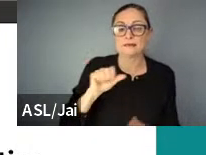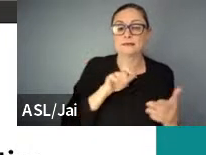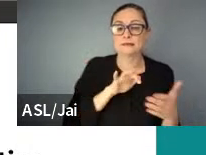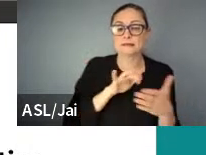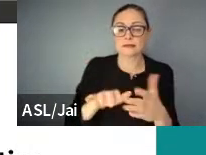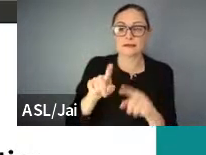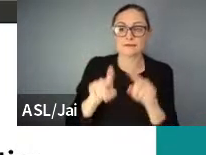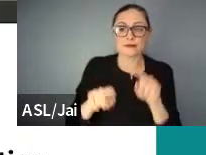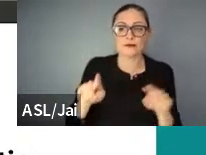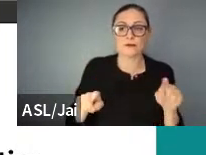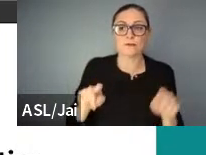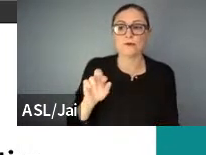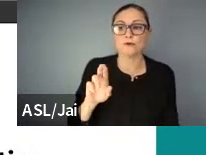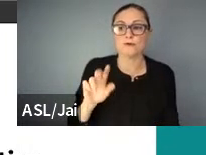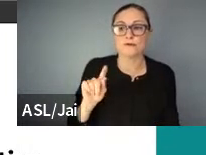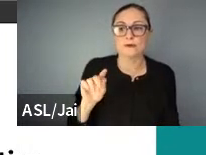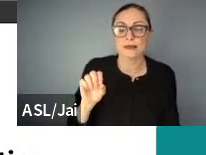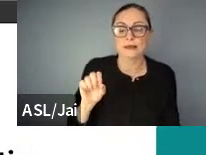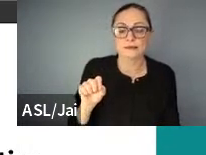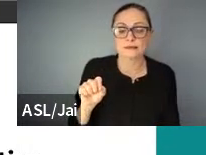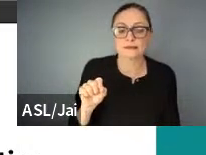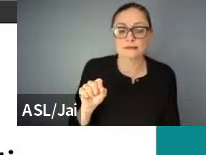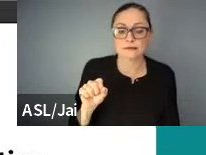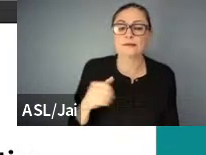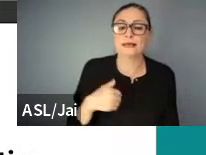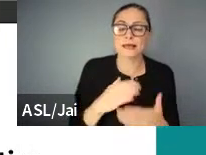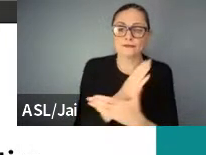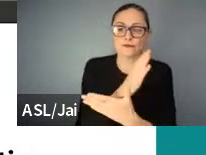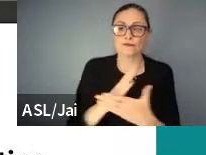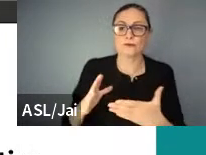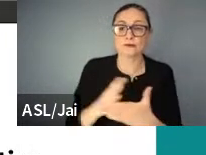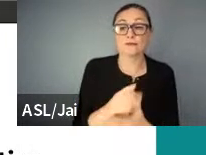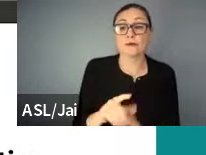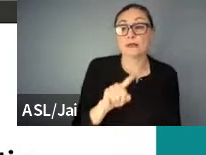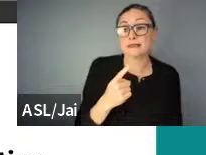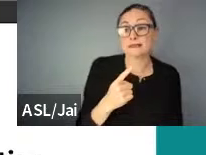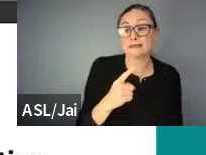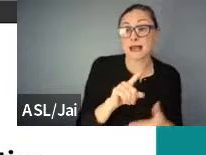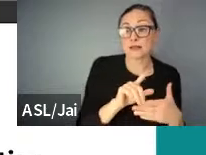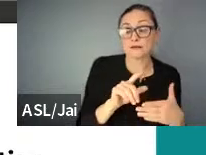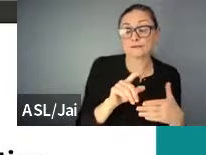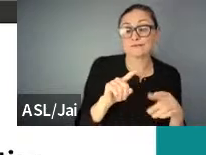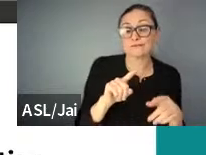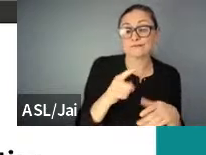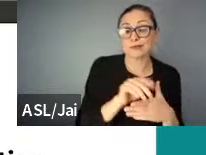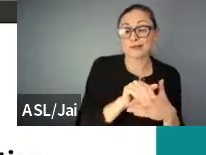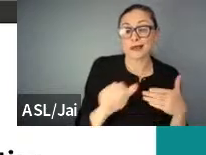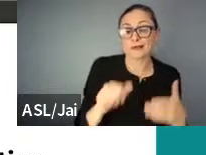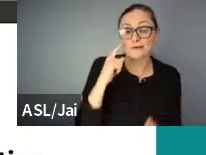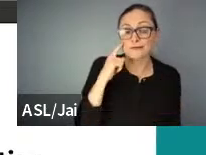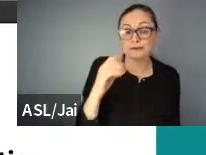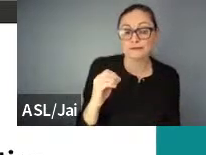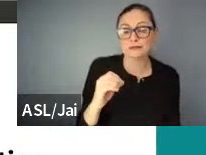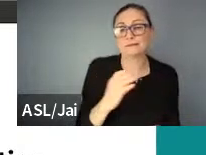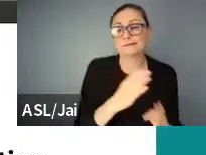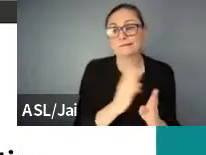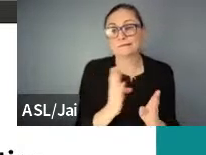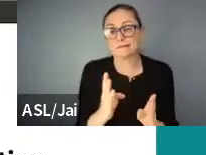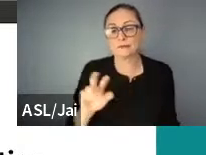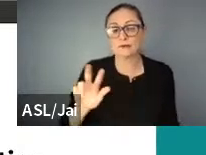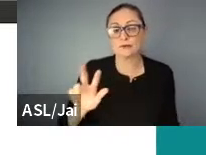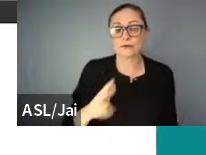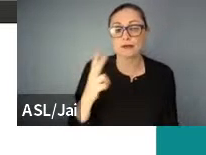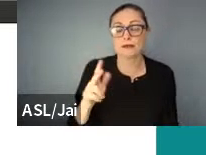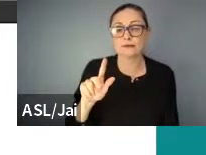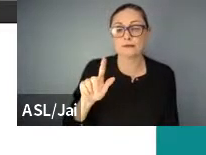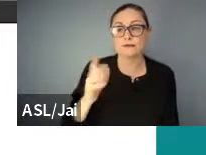rates that have a range from $1.50 to $3.15 per trip. Next slide,